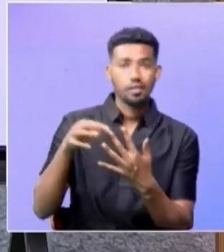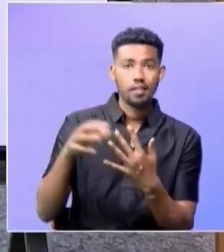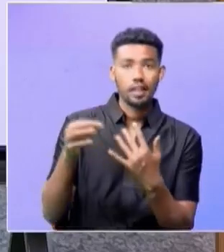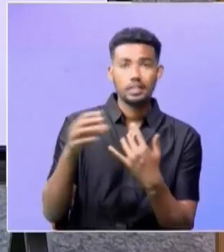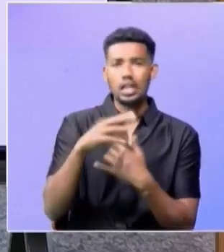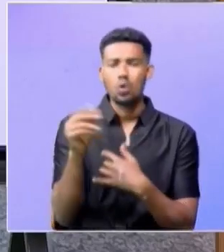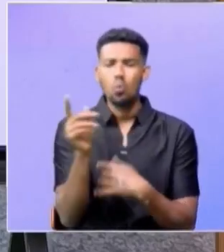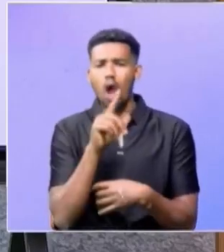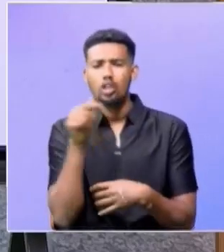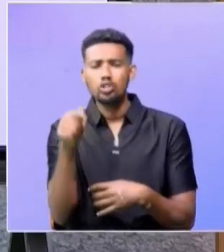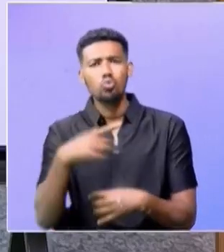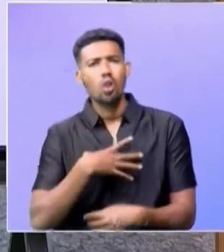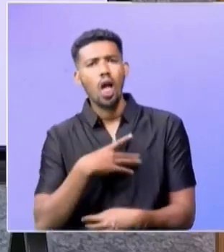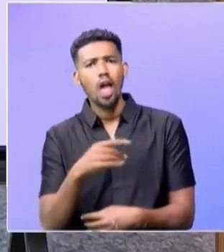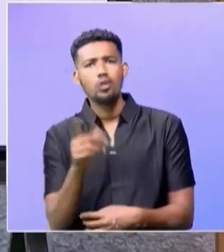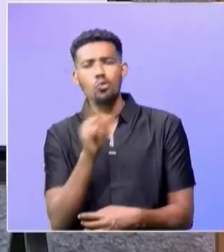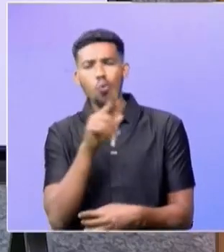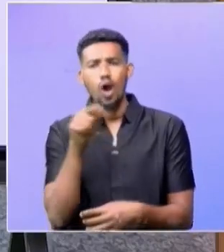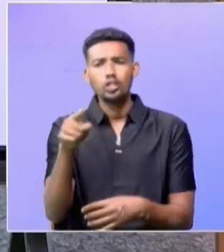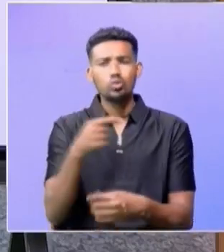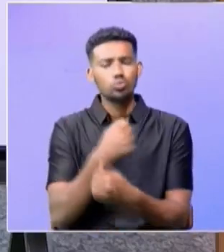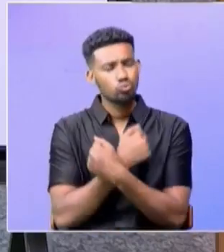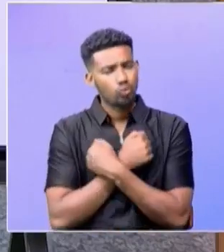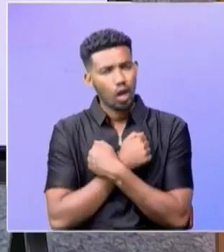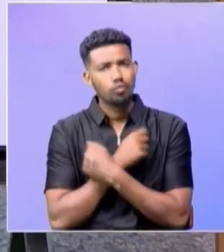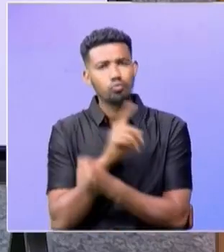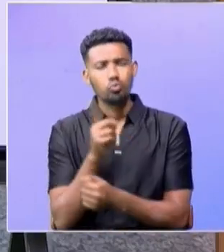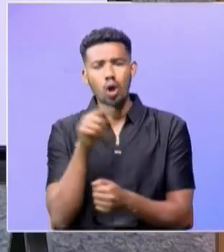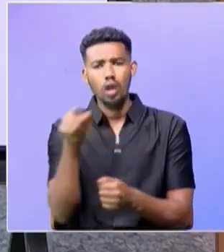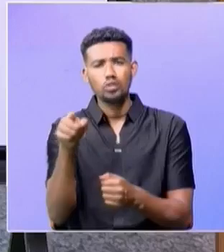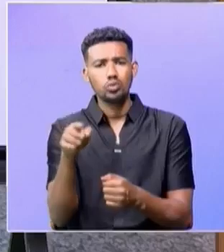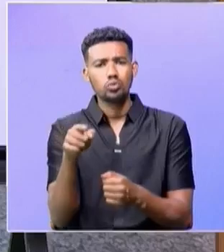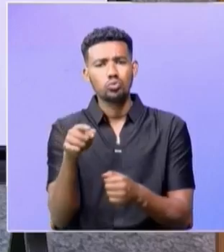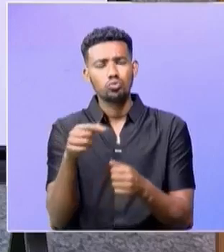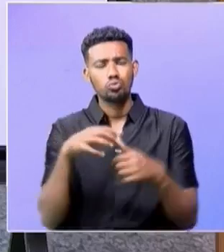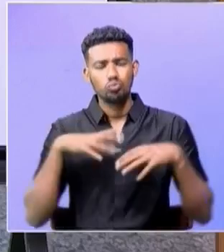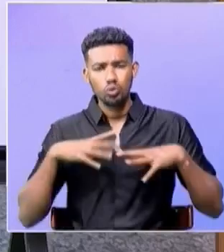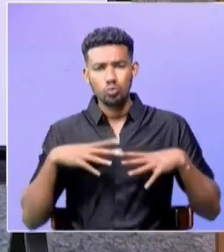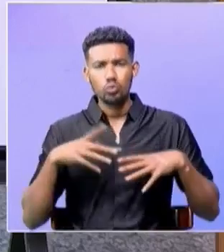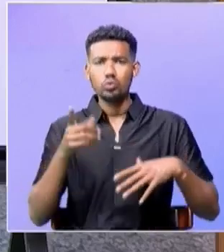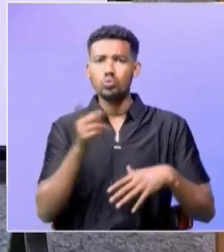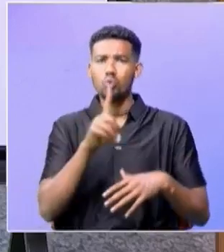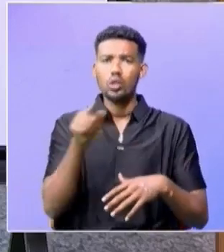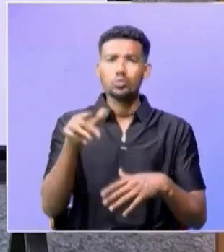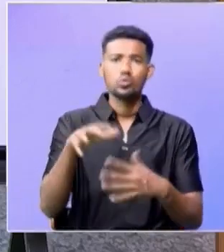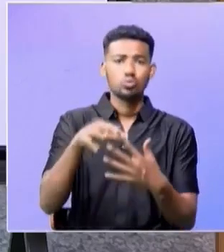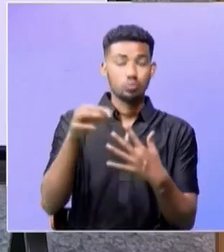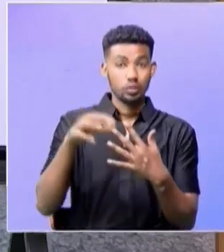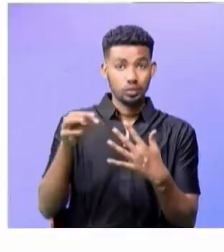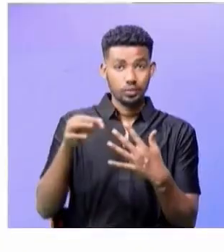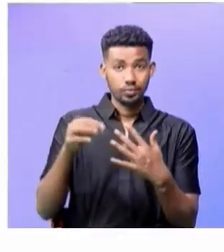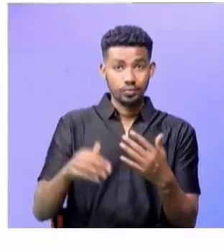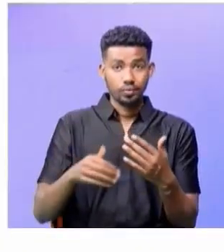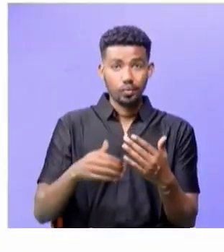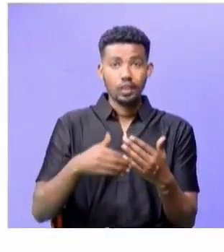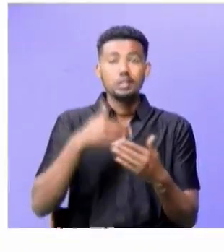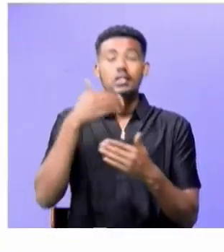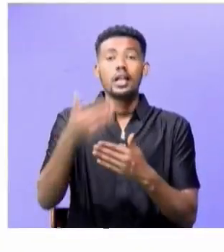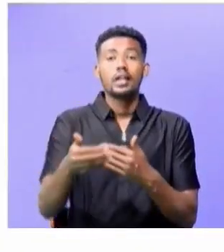and what you like, what you love, what you enjoy, and what you prefer. The next one is for negative form